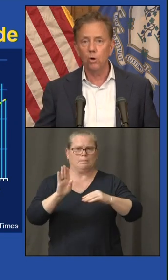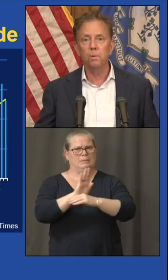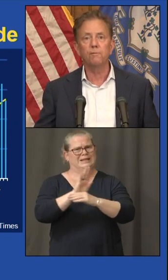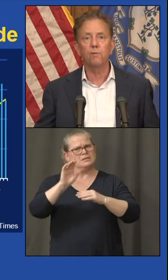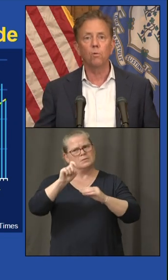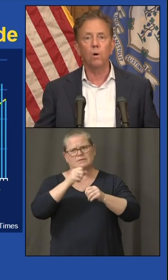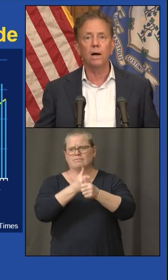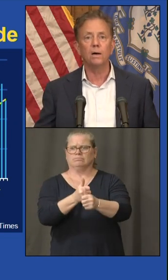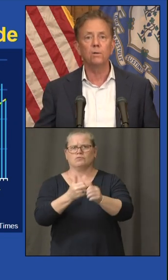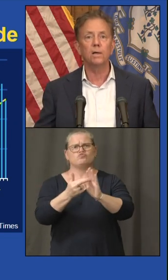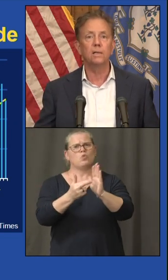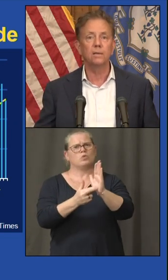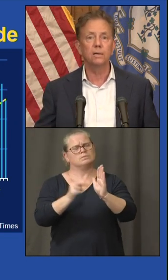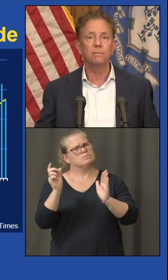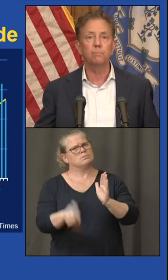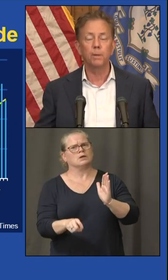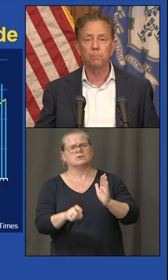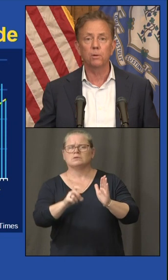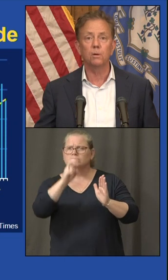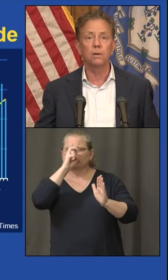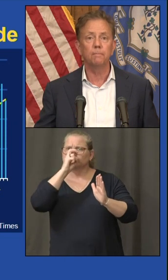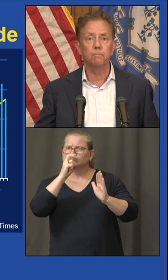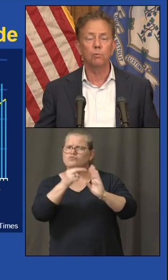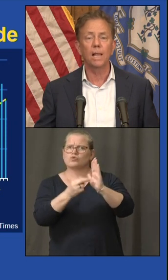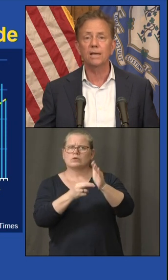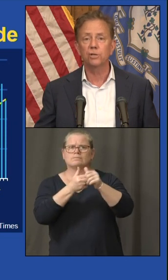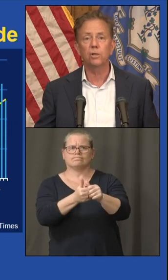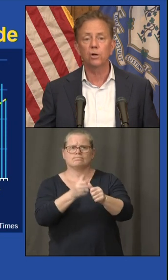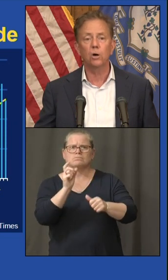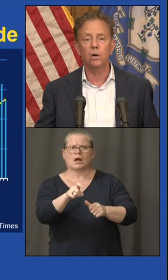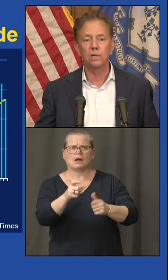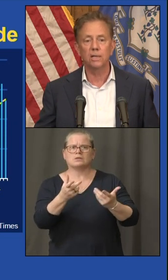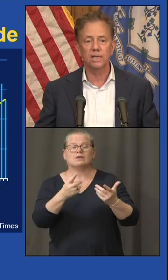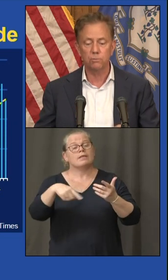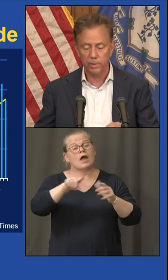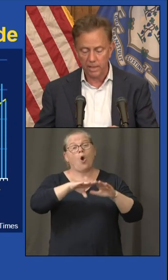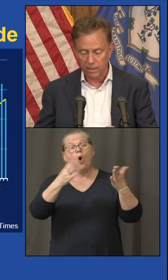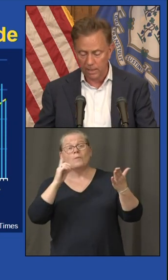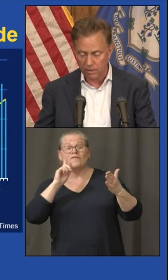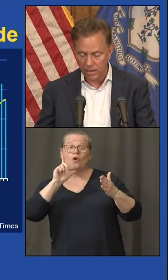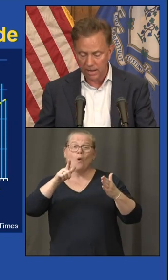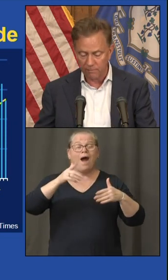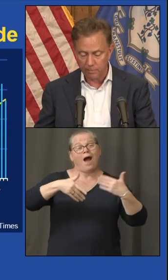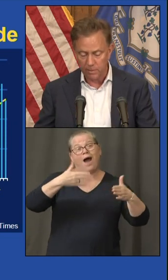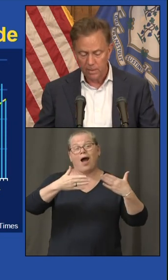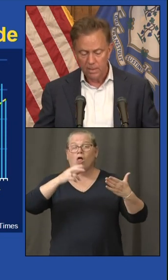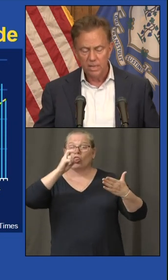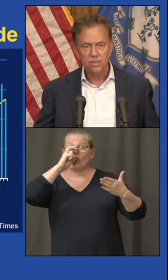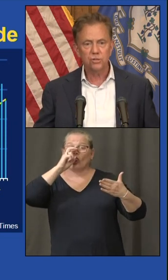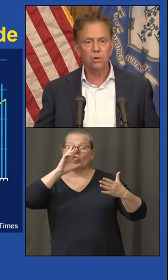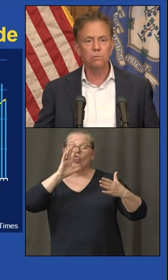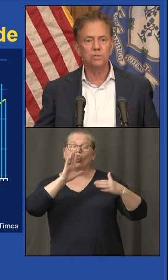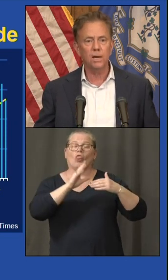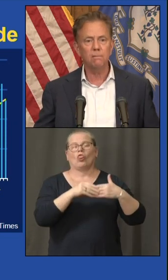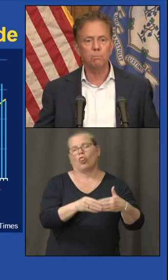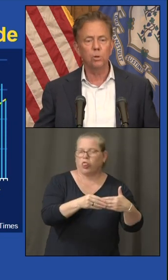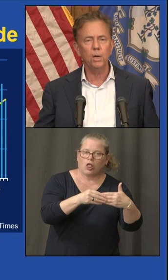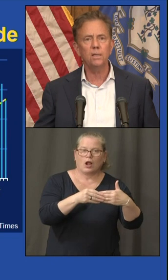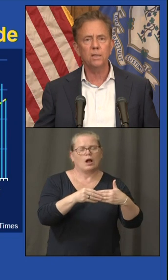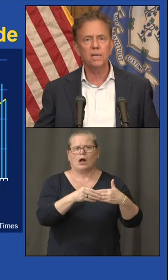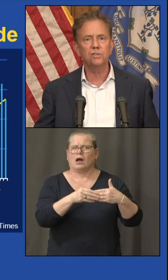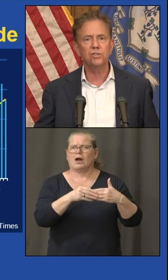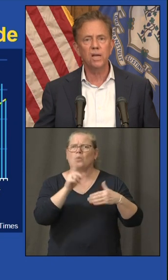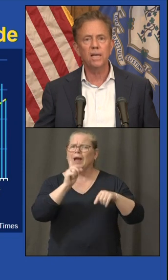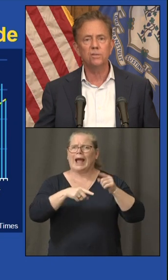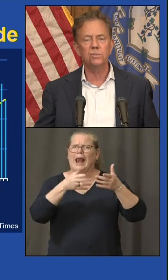They've been open for a while, and people are relaxing their guard, and that's what we can't allow to happen. So as I look